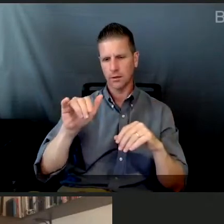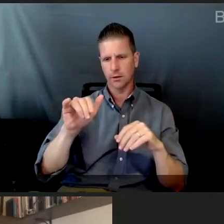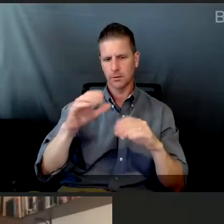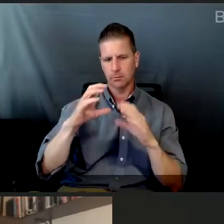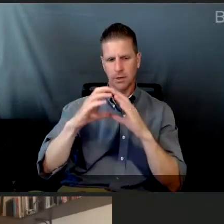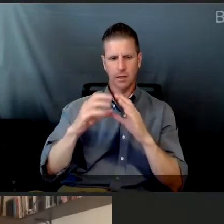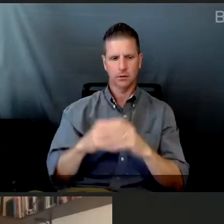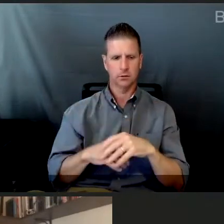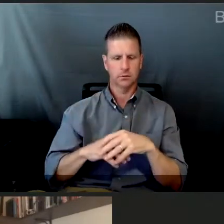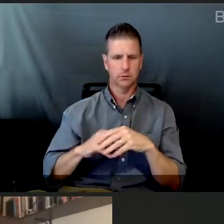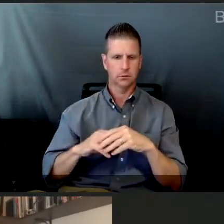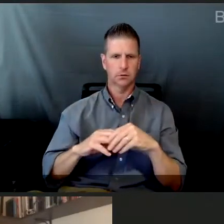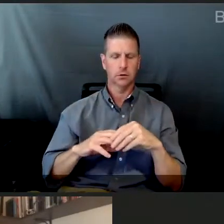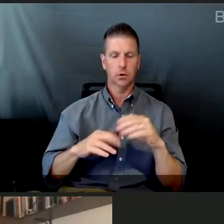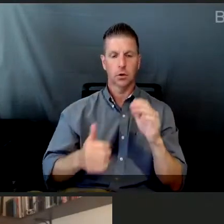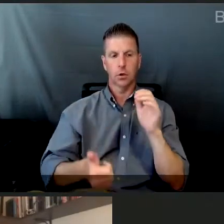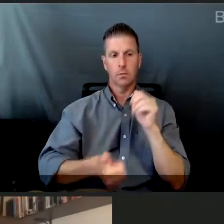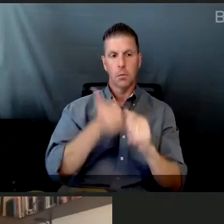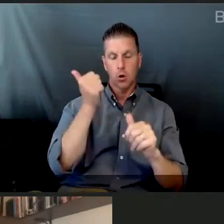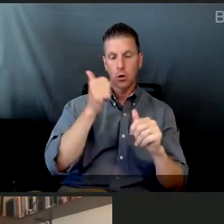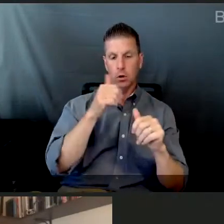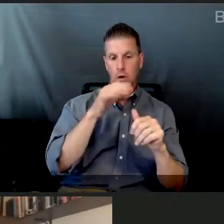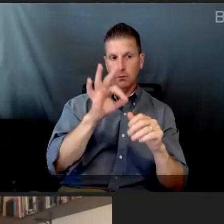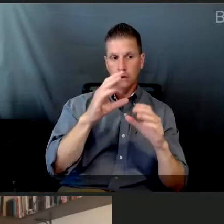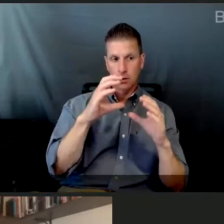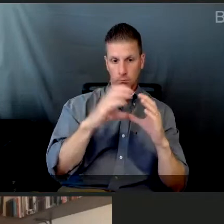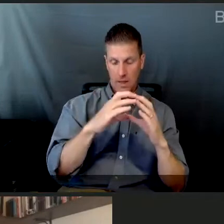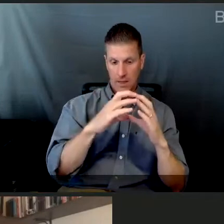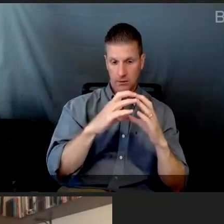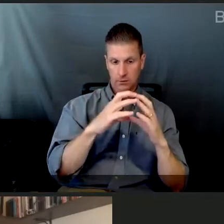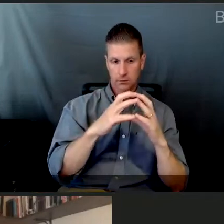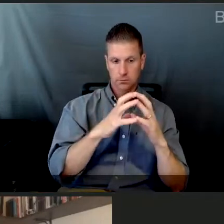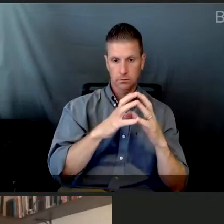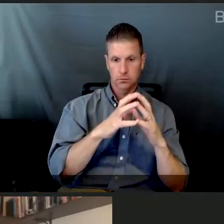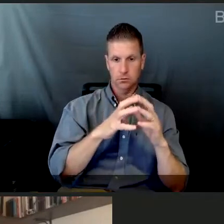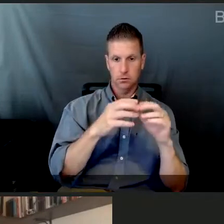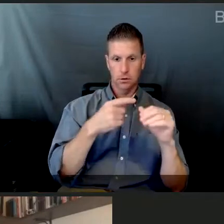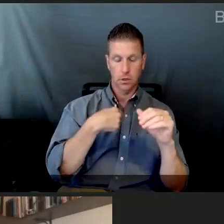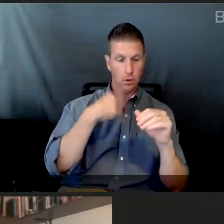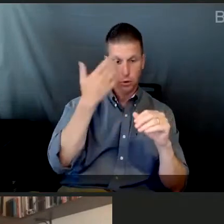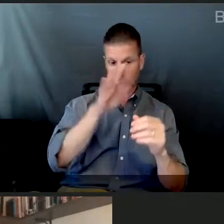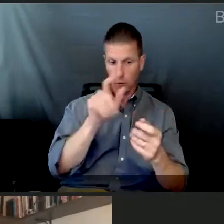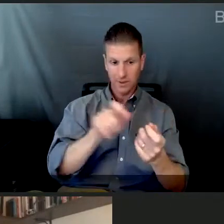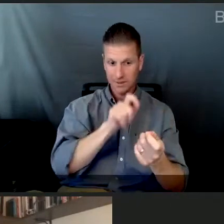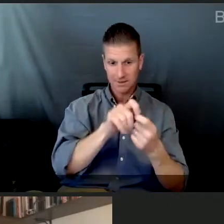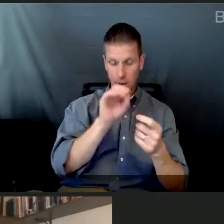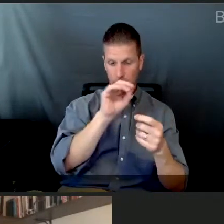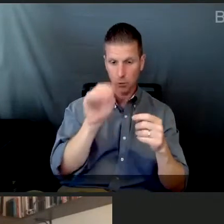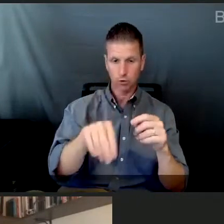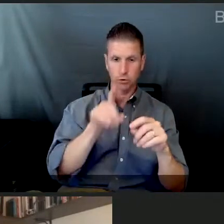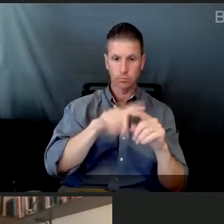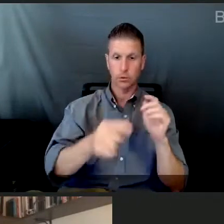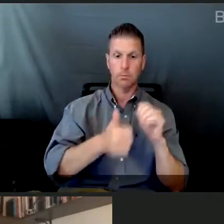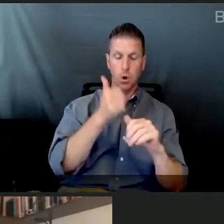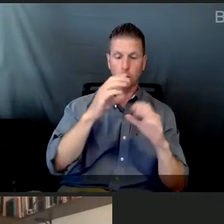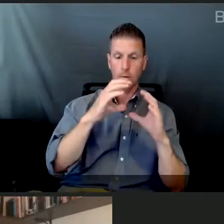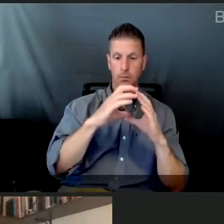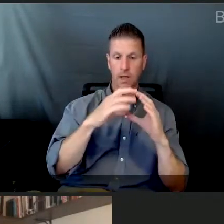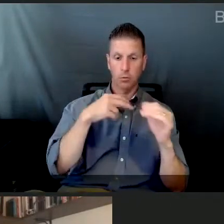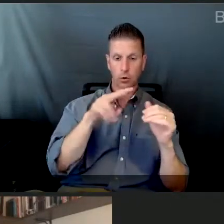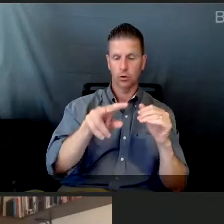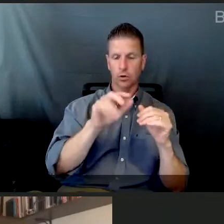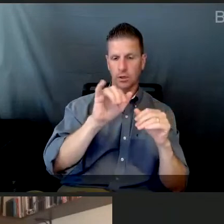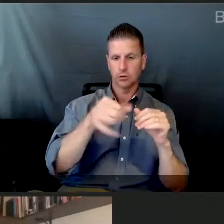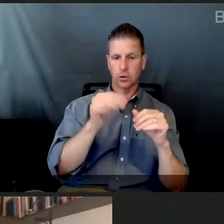Yeah, so most of the planets that, I don't know the exact percentage, but most of the planets that we look at with